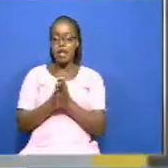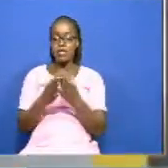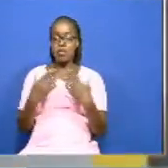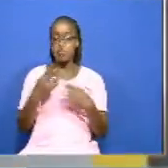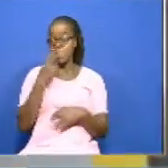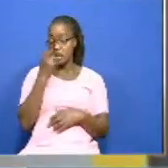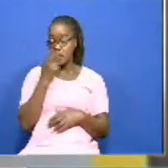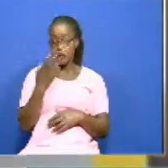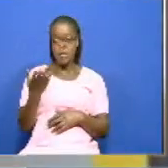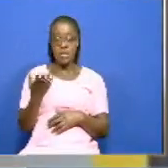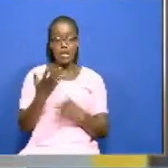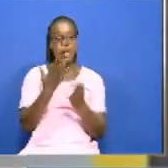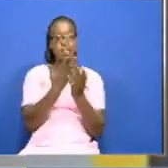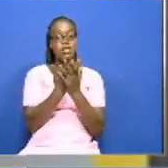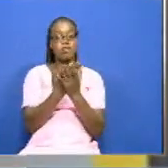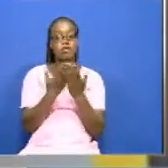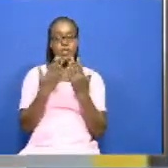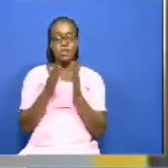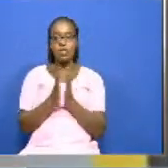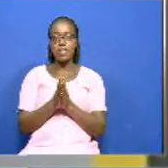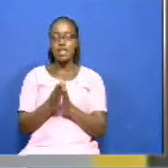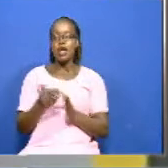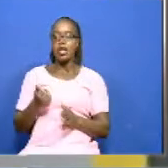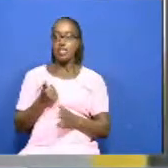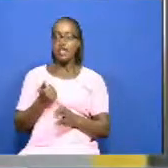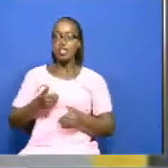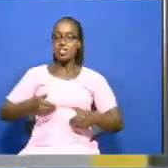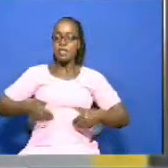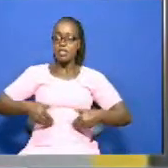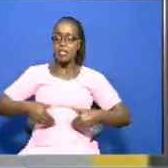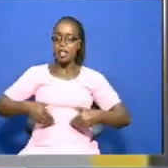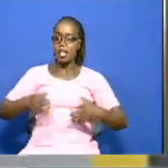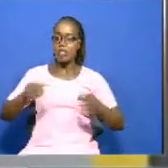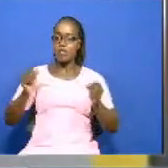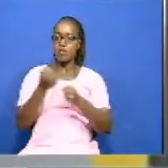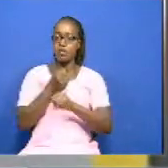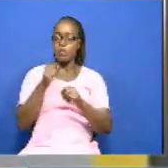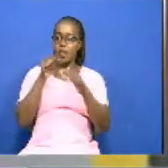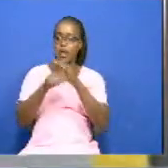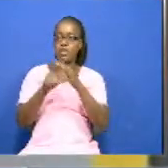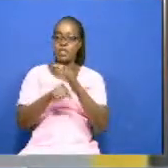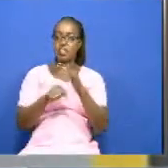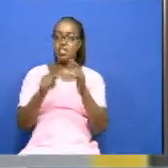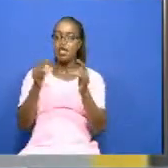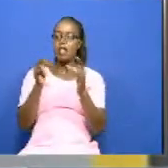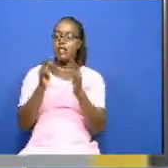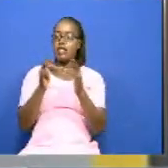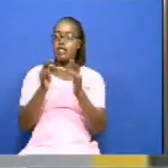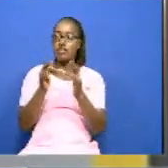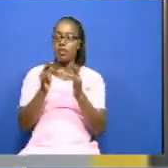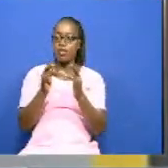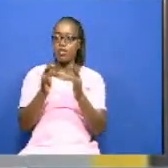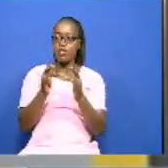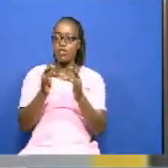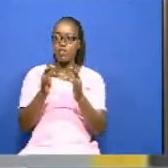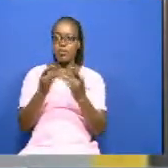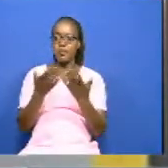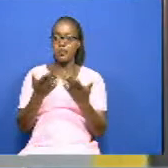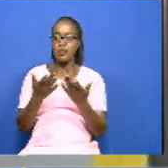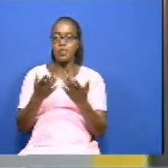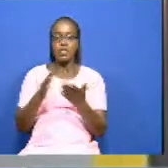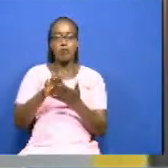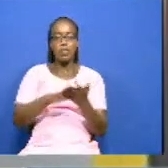book. Girls and young women are left out because they are unable to access various digital platforms such as internet